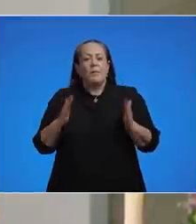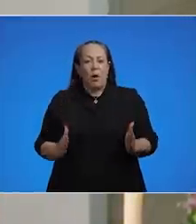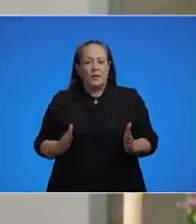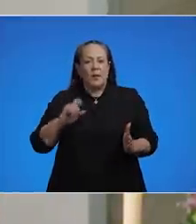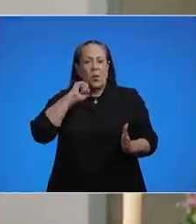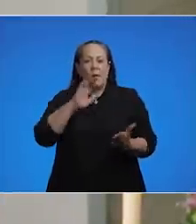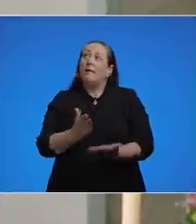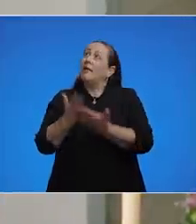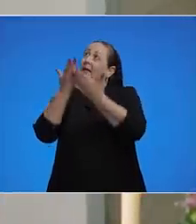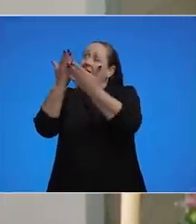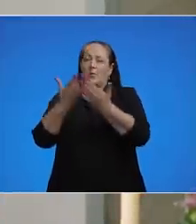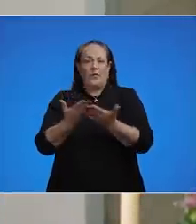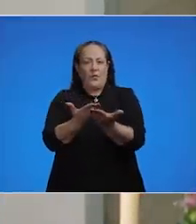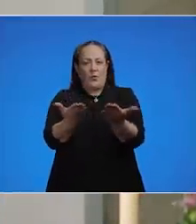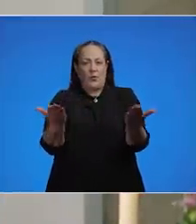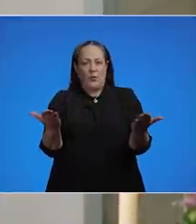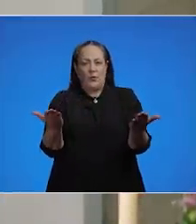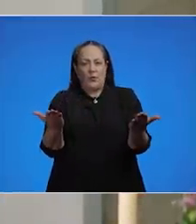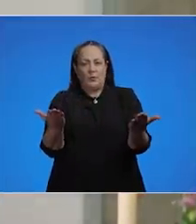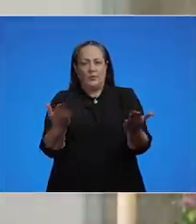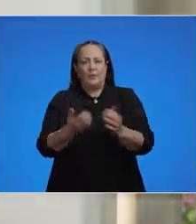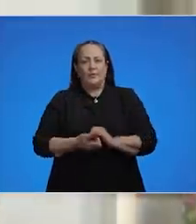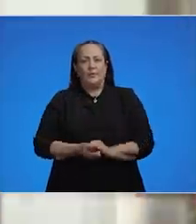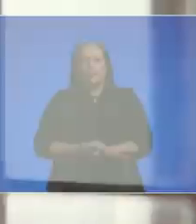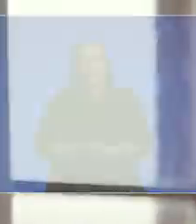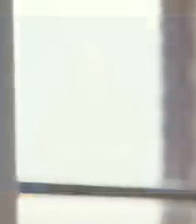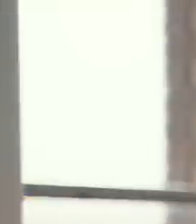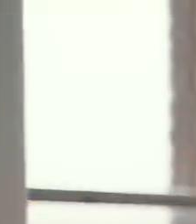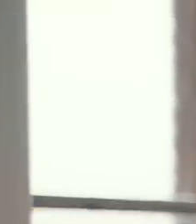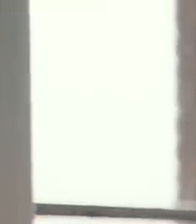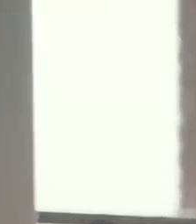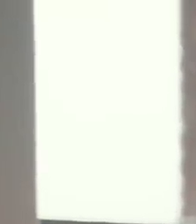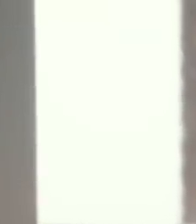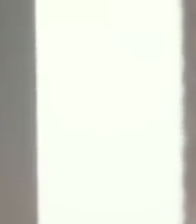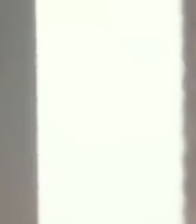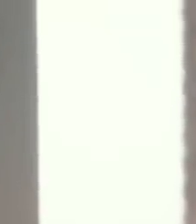is my body, which will be given up for you."